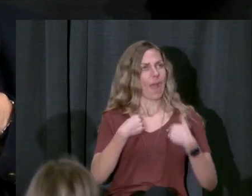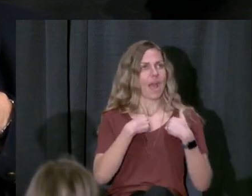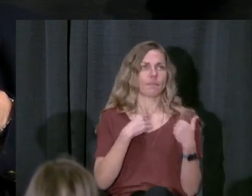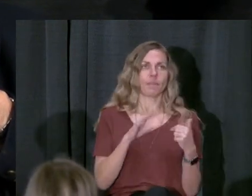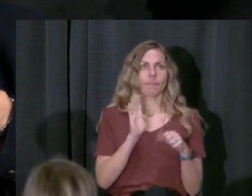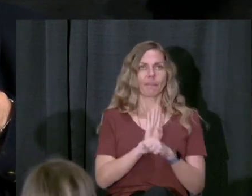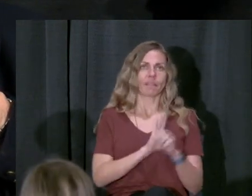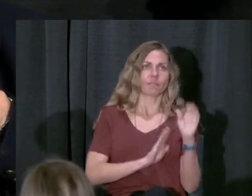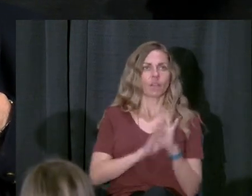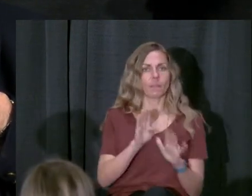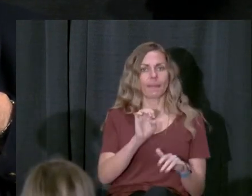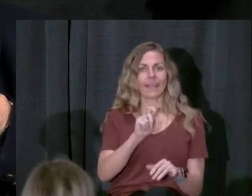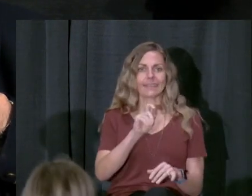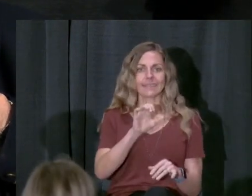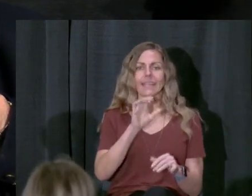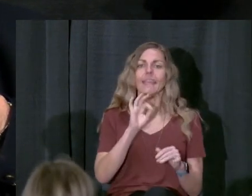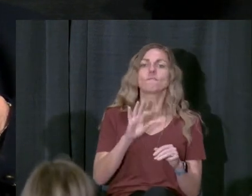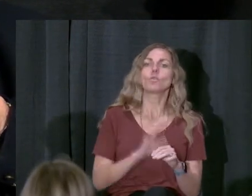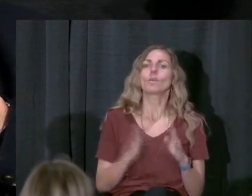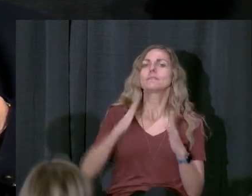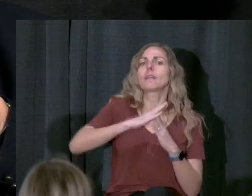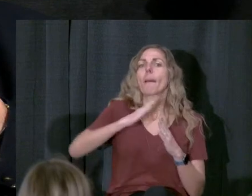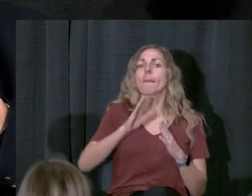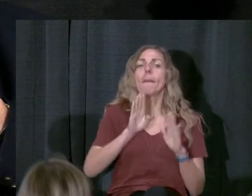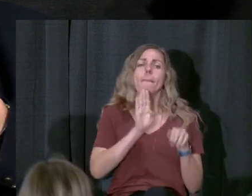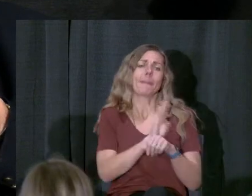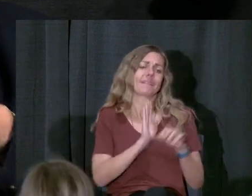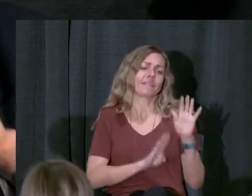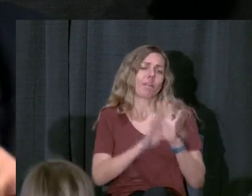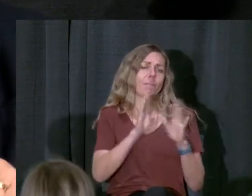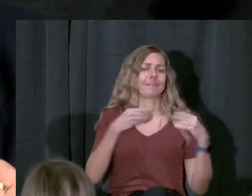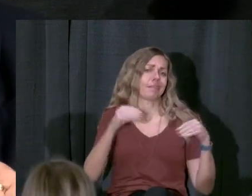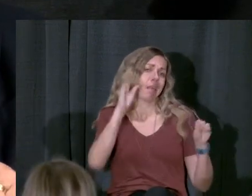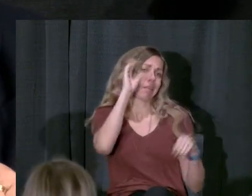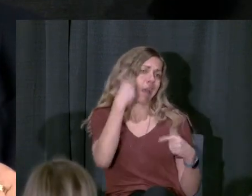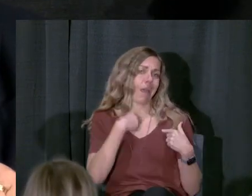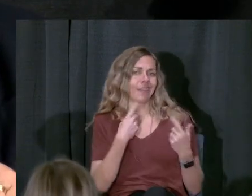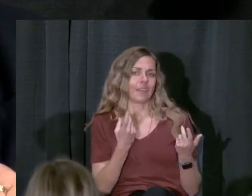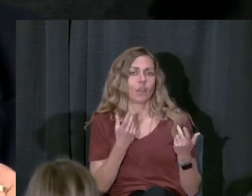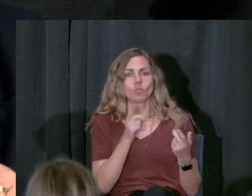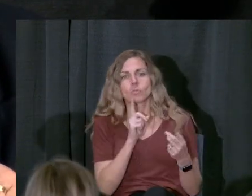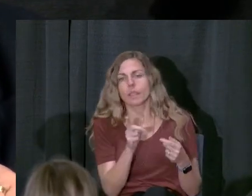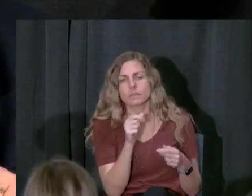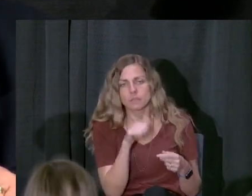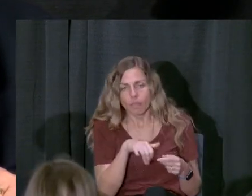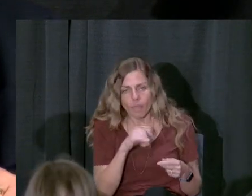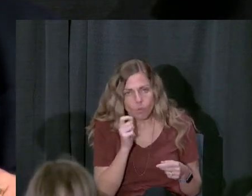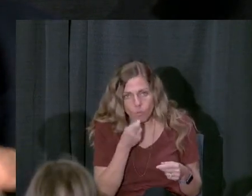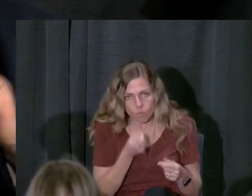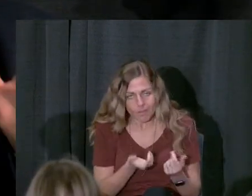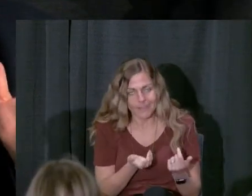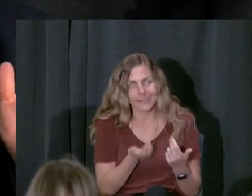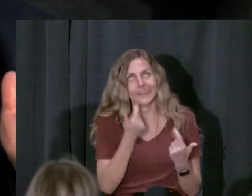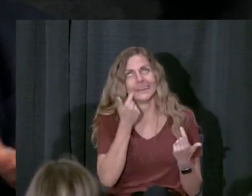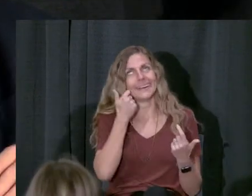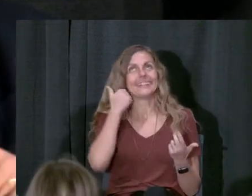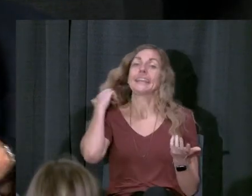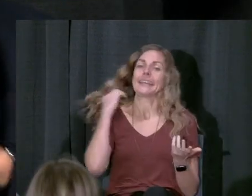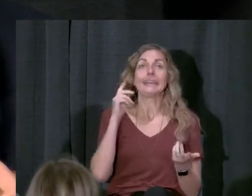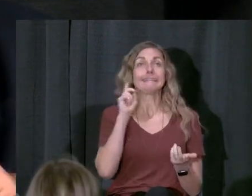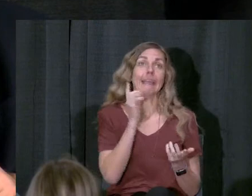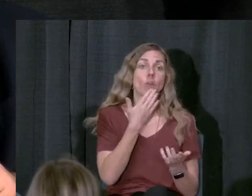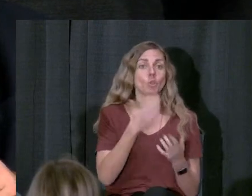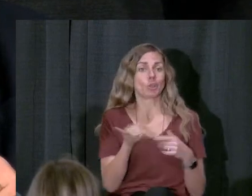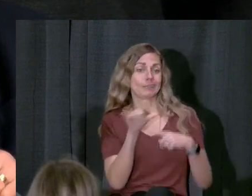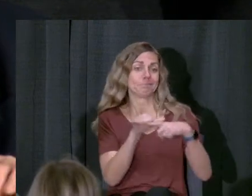top business development sales guy. You know, it's really not that cool, but it sounds good. So